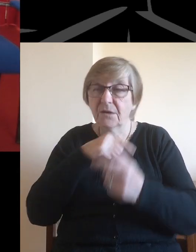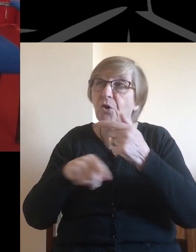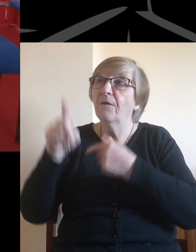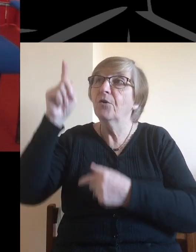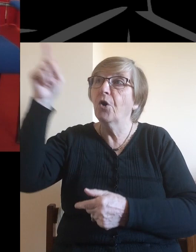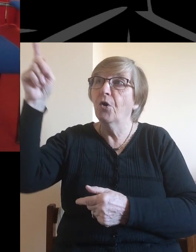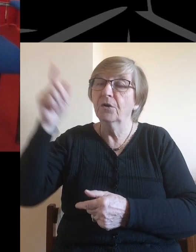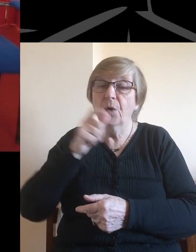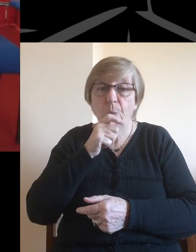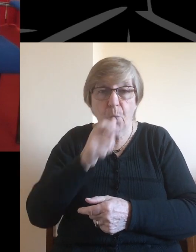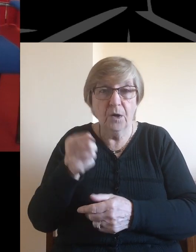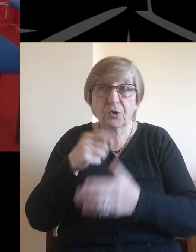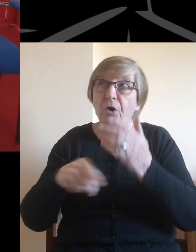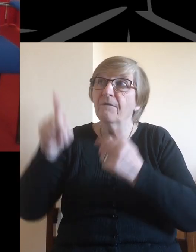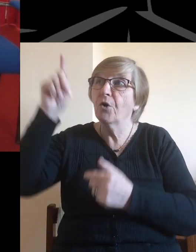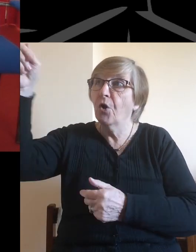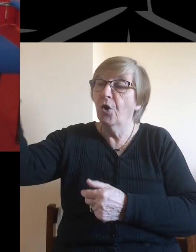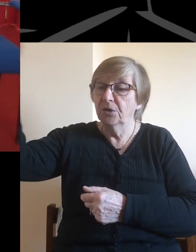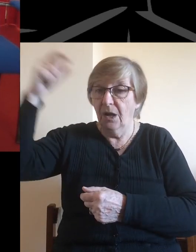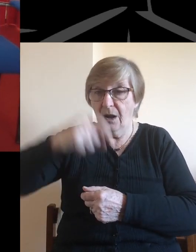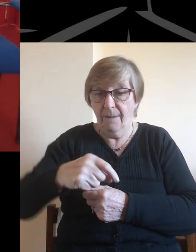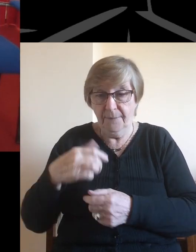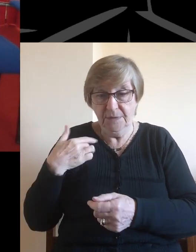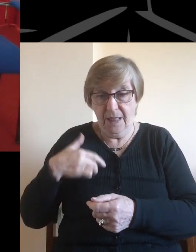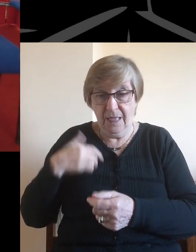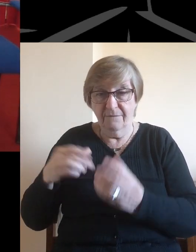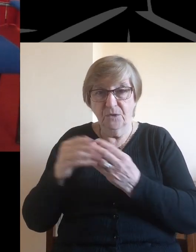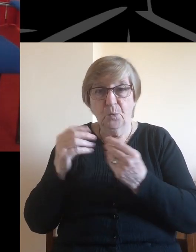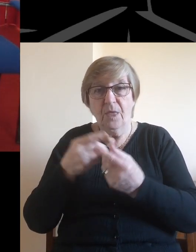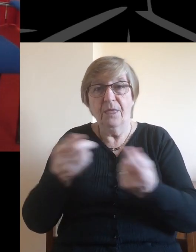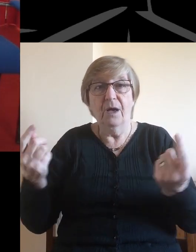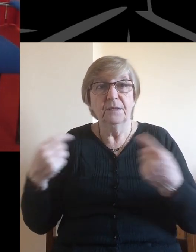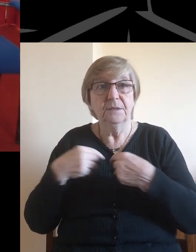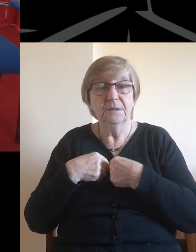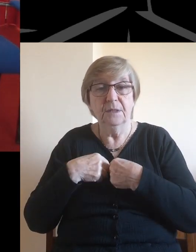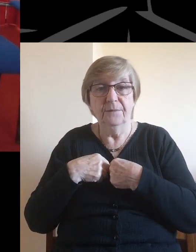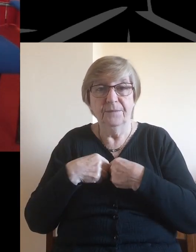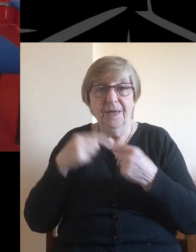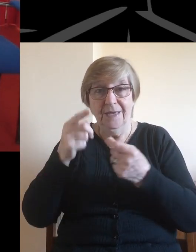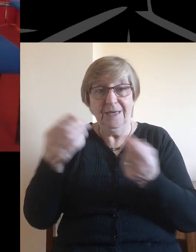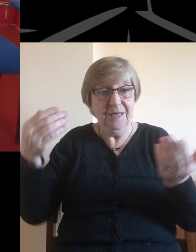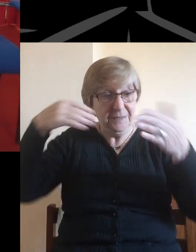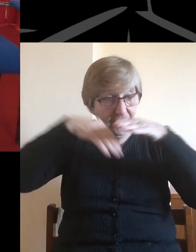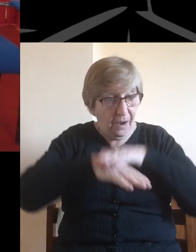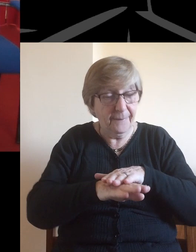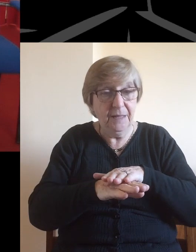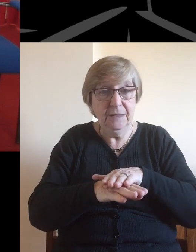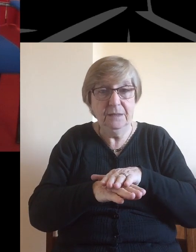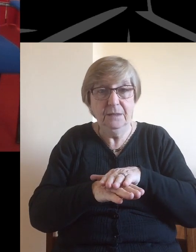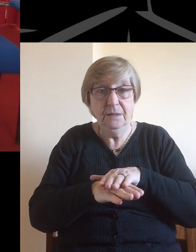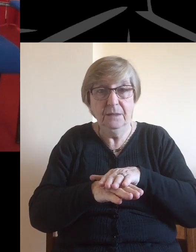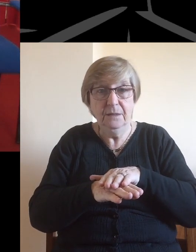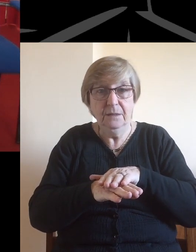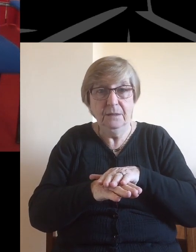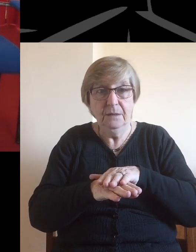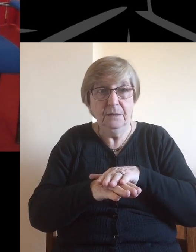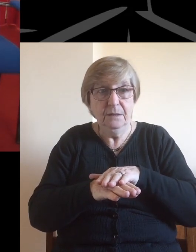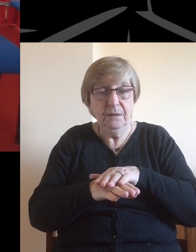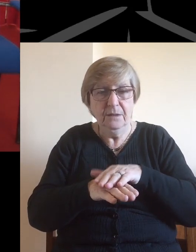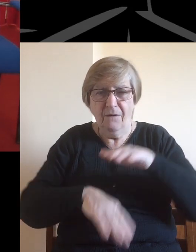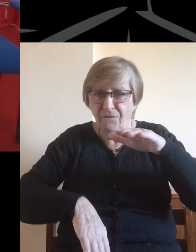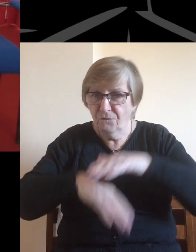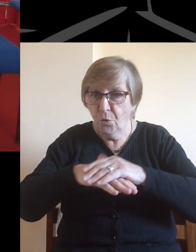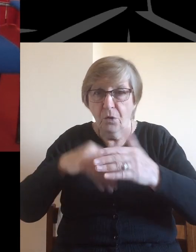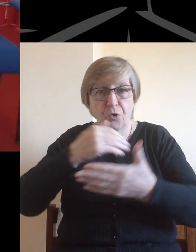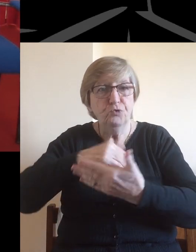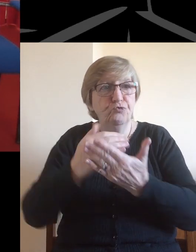it is the Word of God who comes and dwells among us. And he has moved in, had a complete